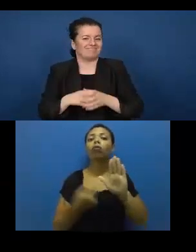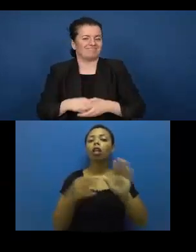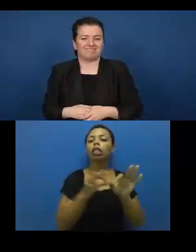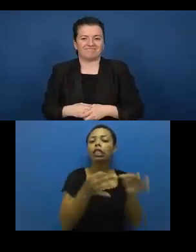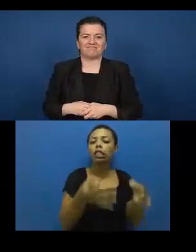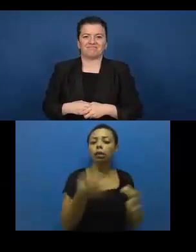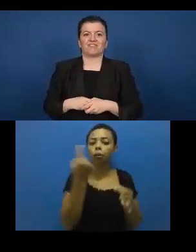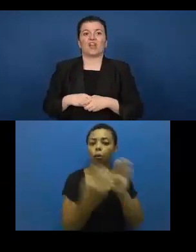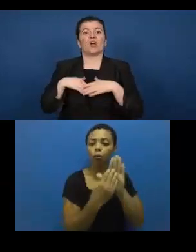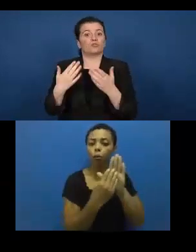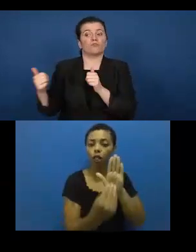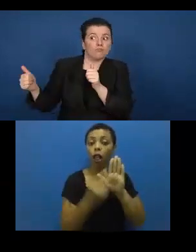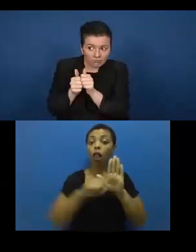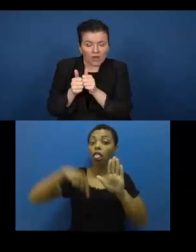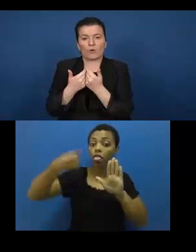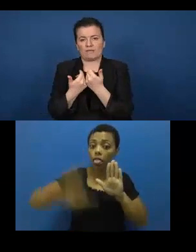go